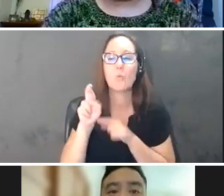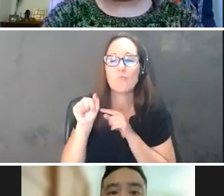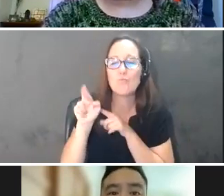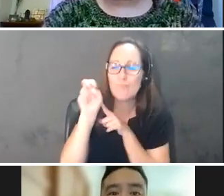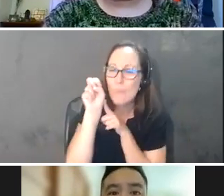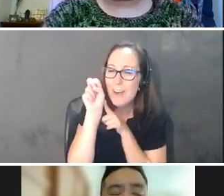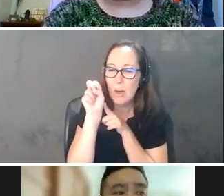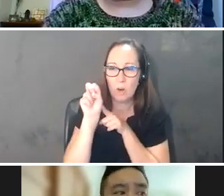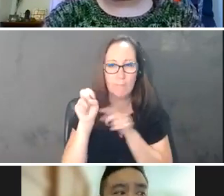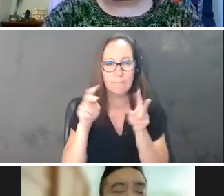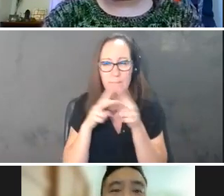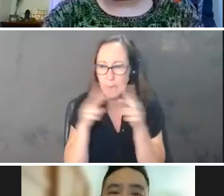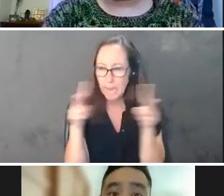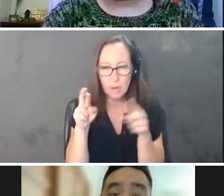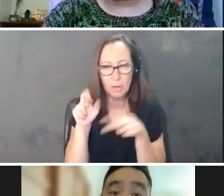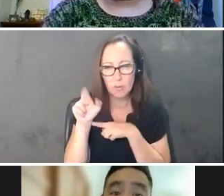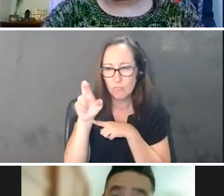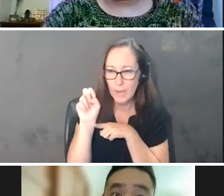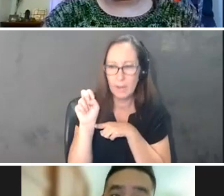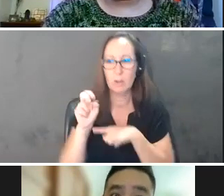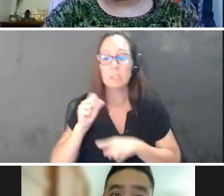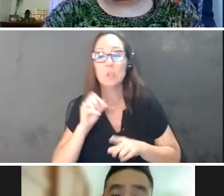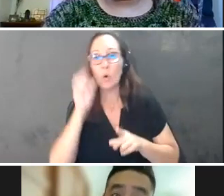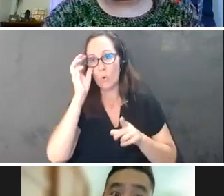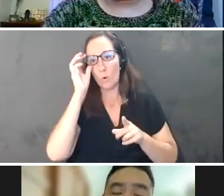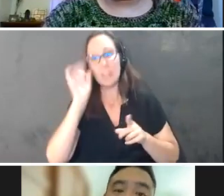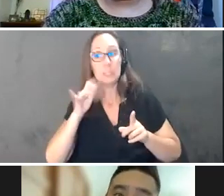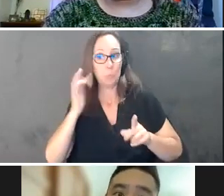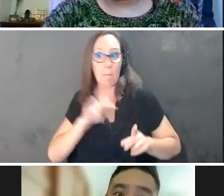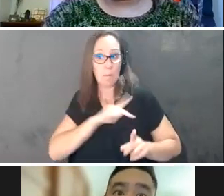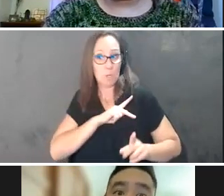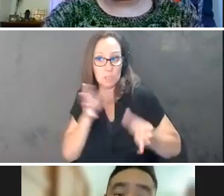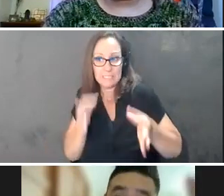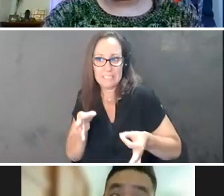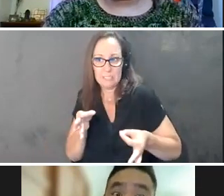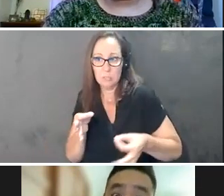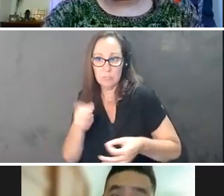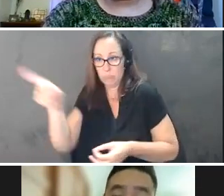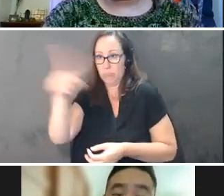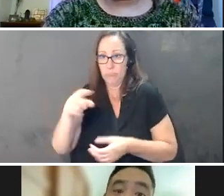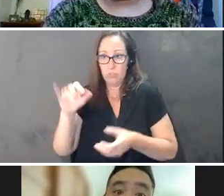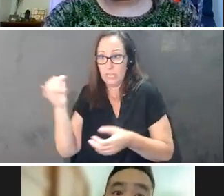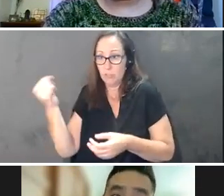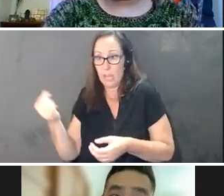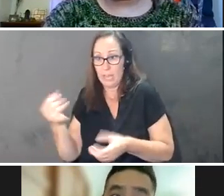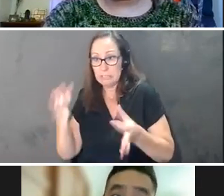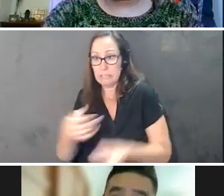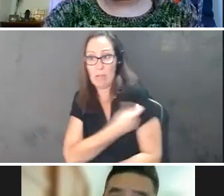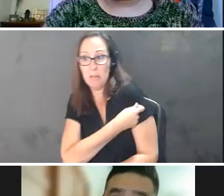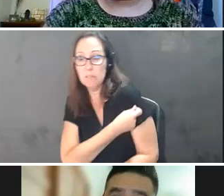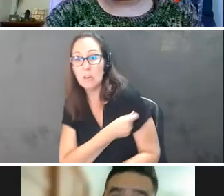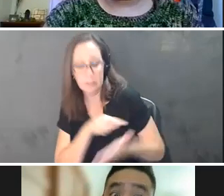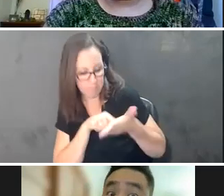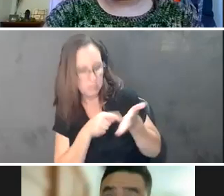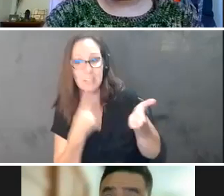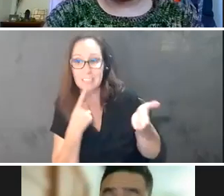so so then that is why it's the personal decision. If you get Johnson & Johnson, there's a form on there that tells you, hey, this is a rare